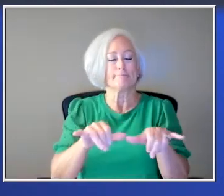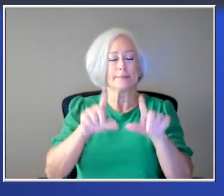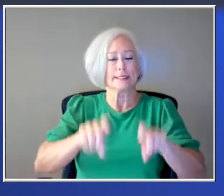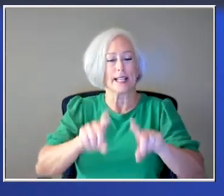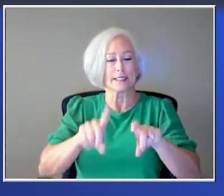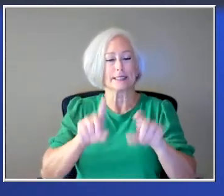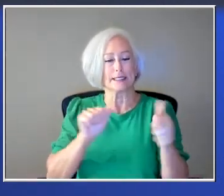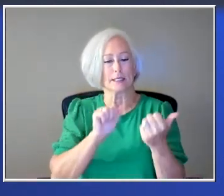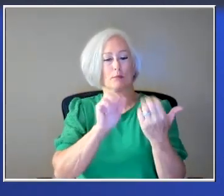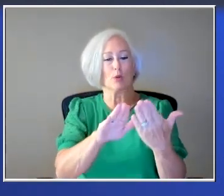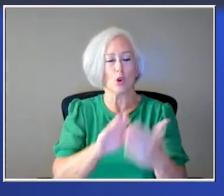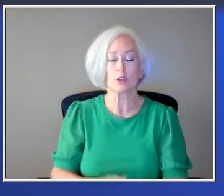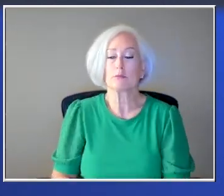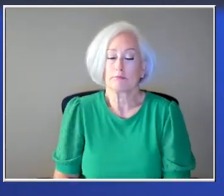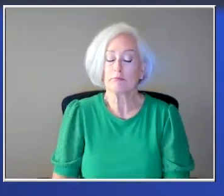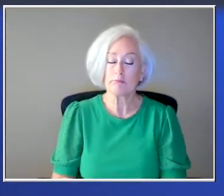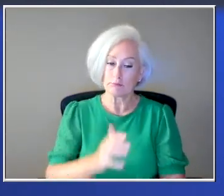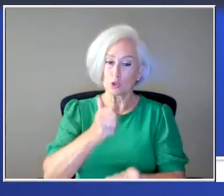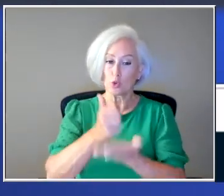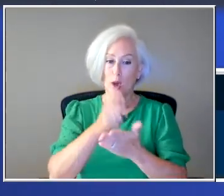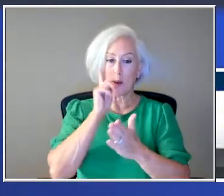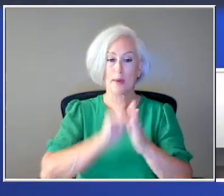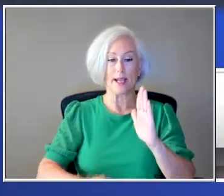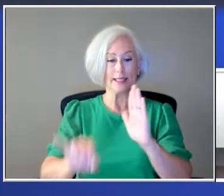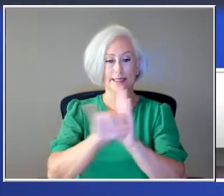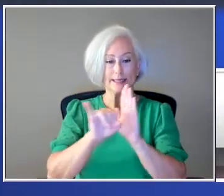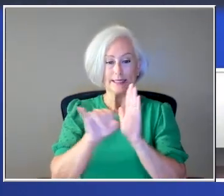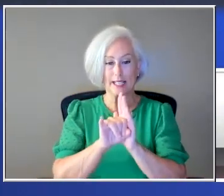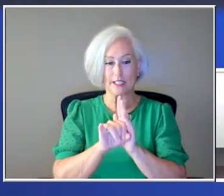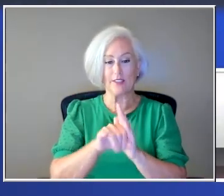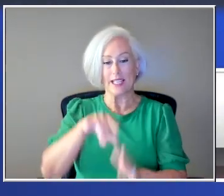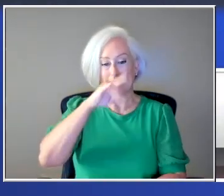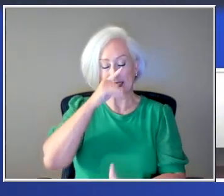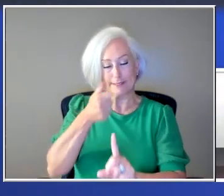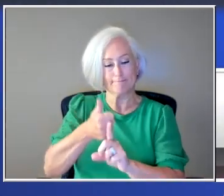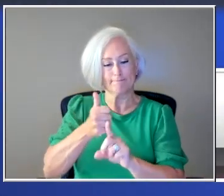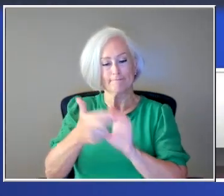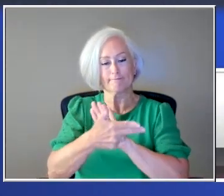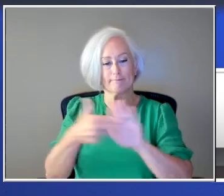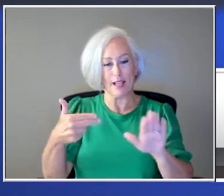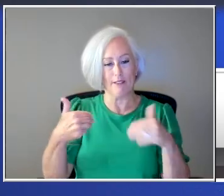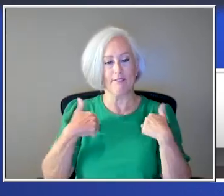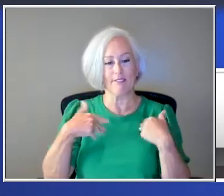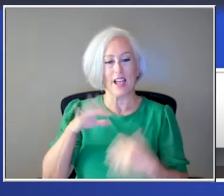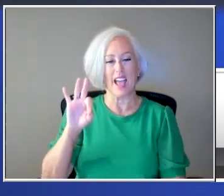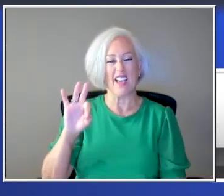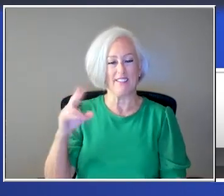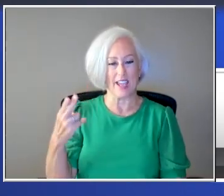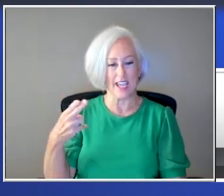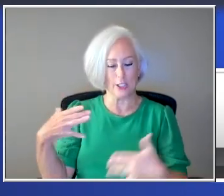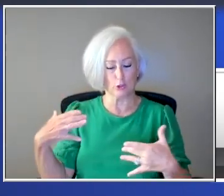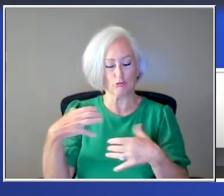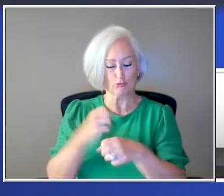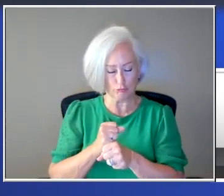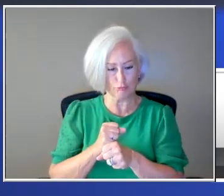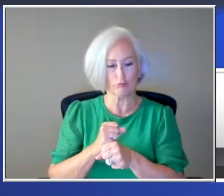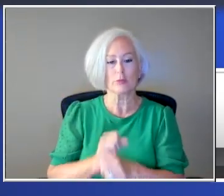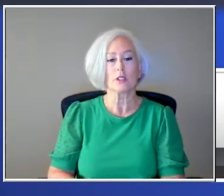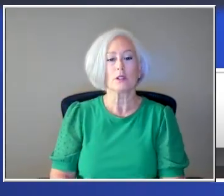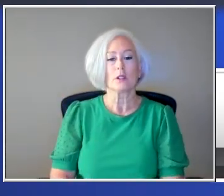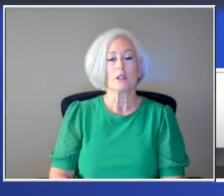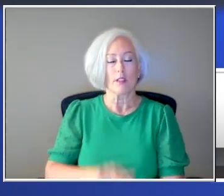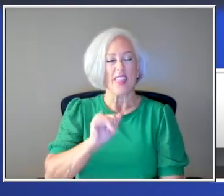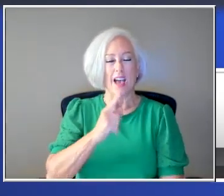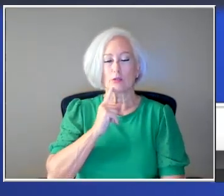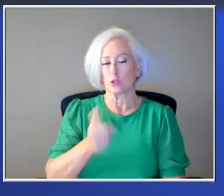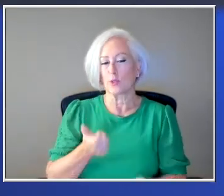and identify those kids who have FH. That was the goal of when the recommendations came out, just because it's so,